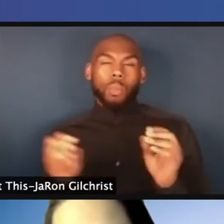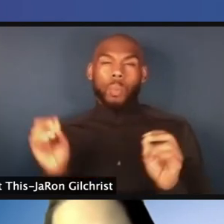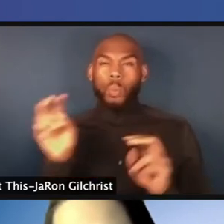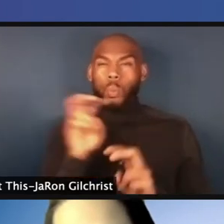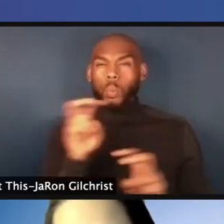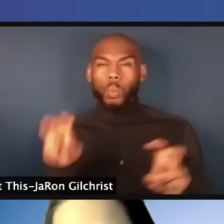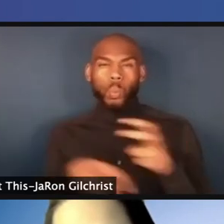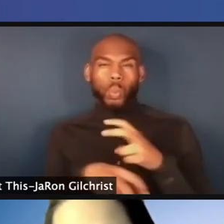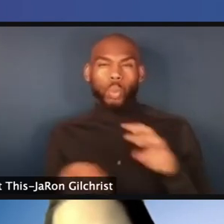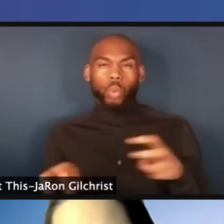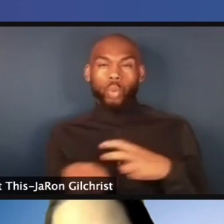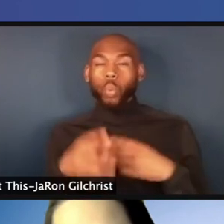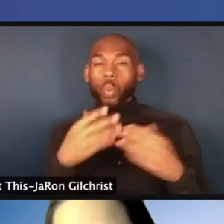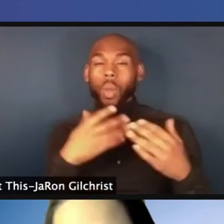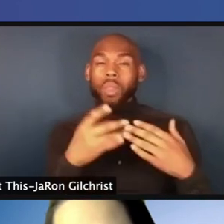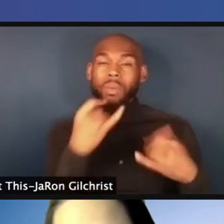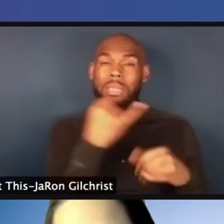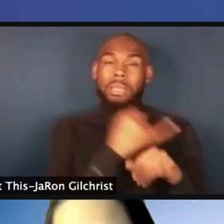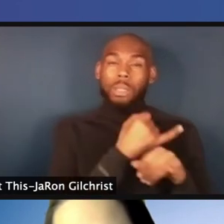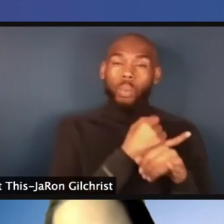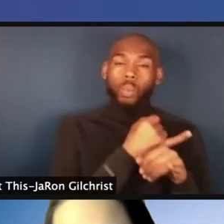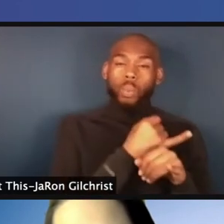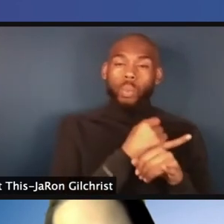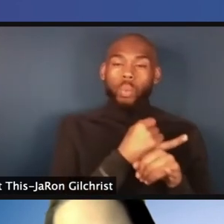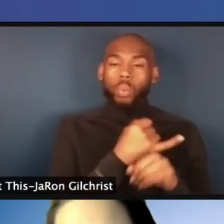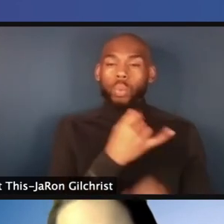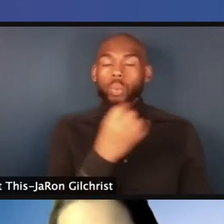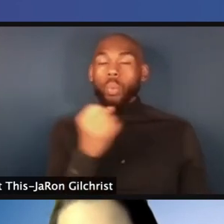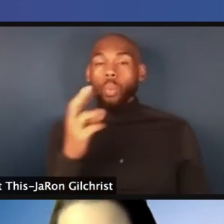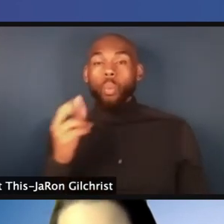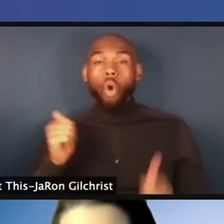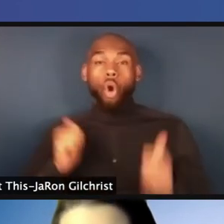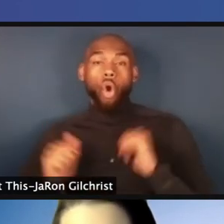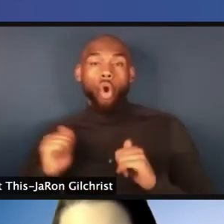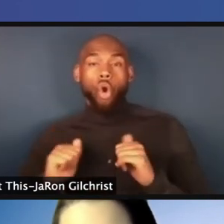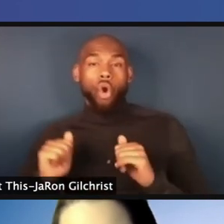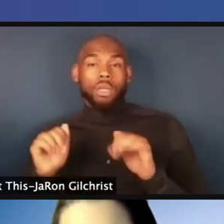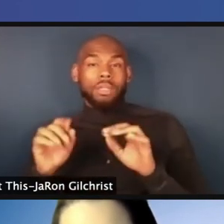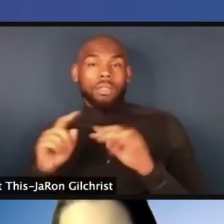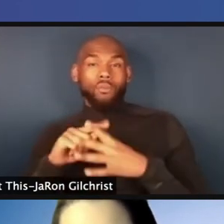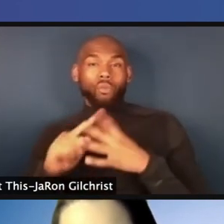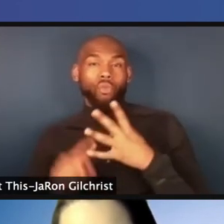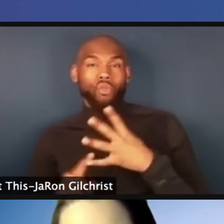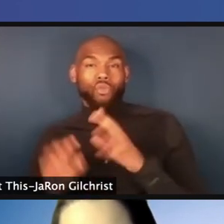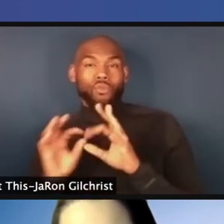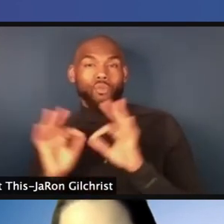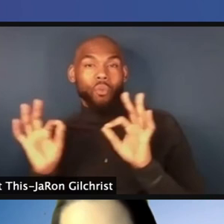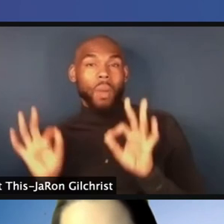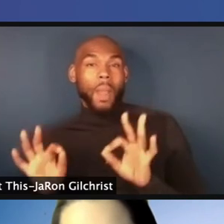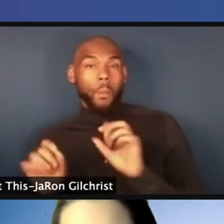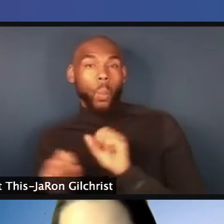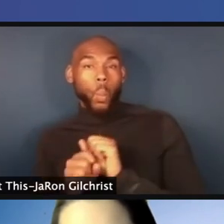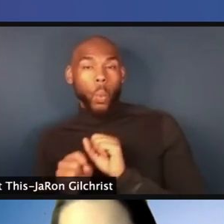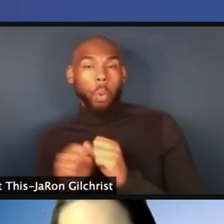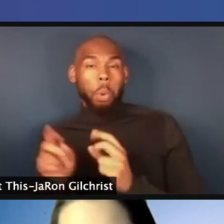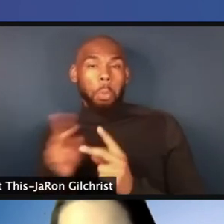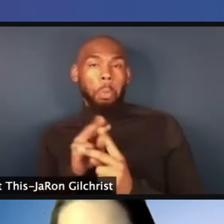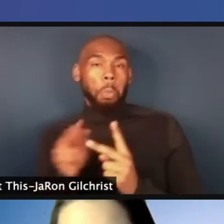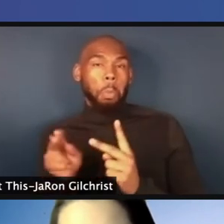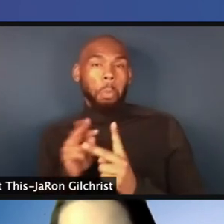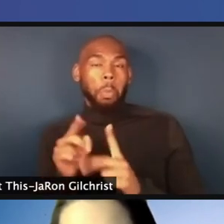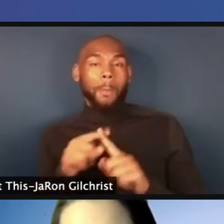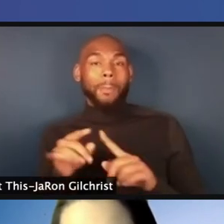I'm talking from an institutional or, an artist framework. But it's all about taking the step that you can that